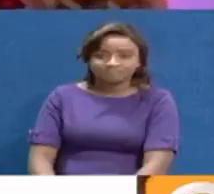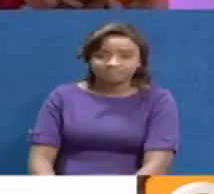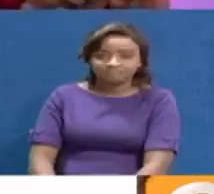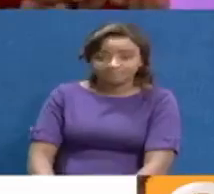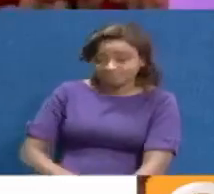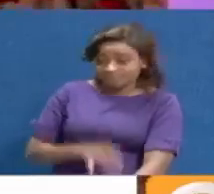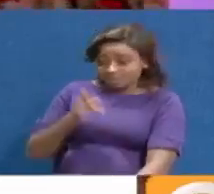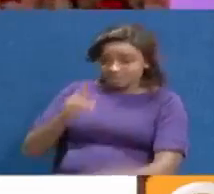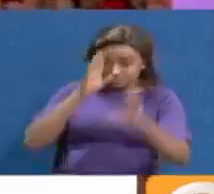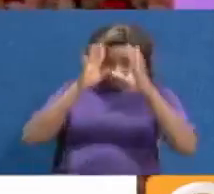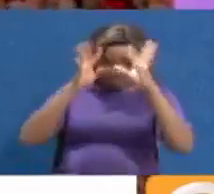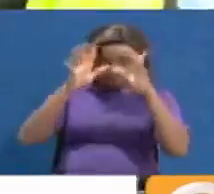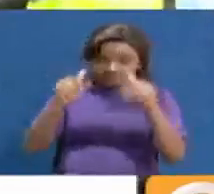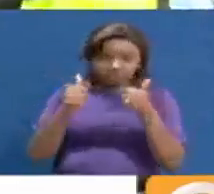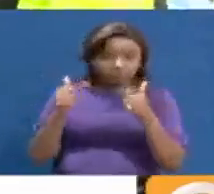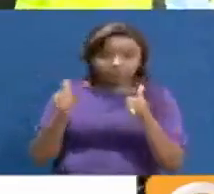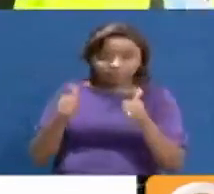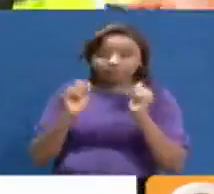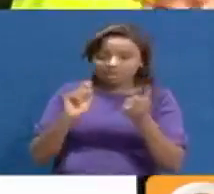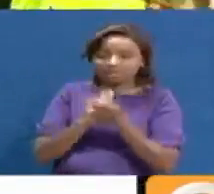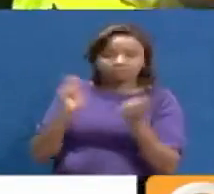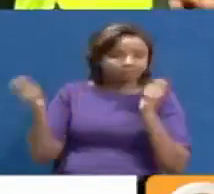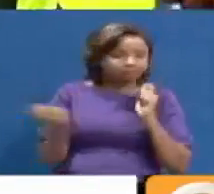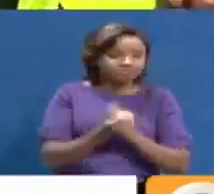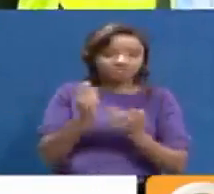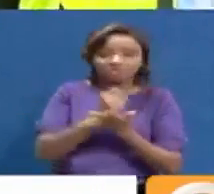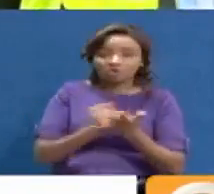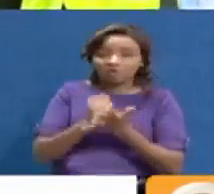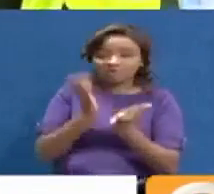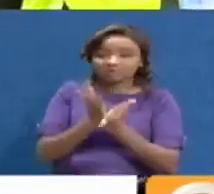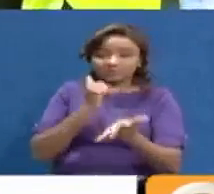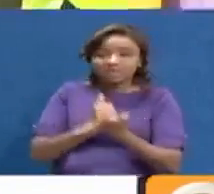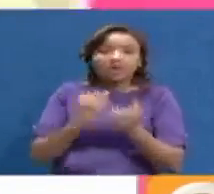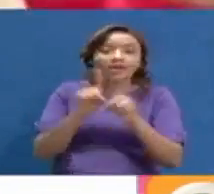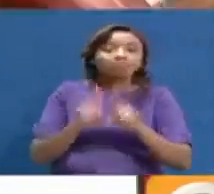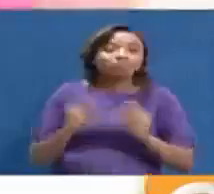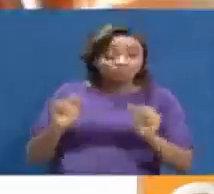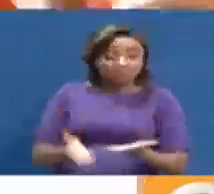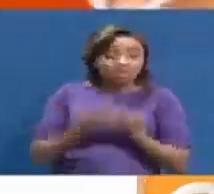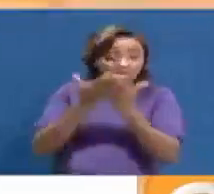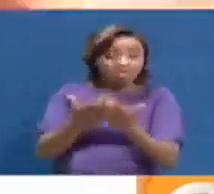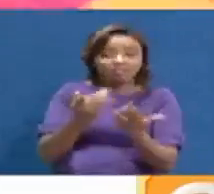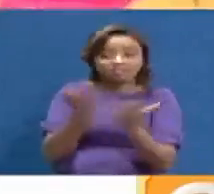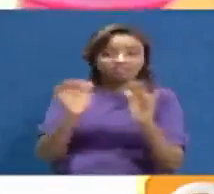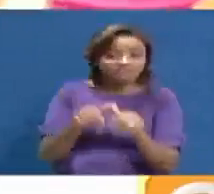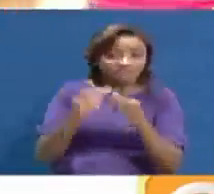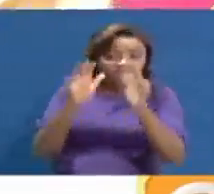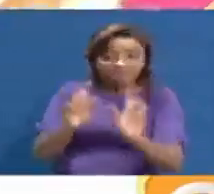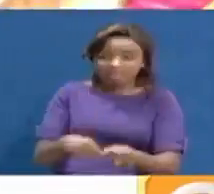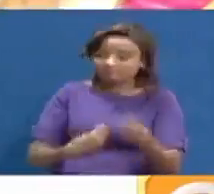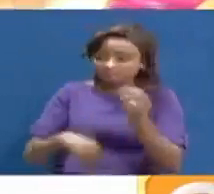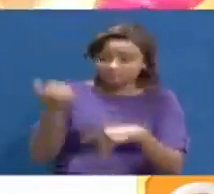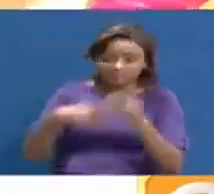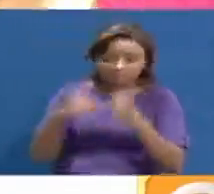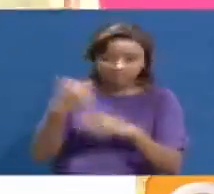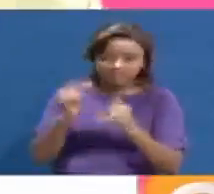The innovation is expected to revolutionize the coffee subsector by enabling the farmers to sell parchment or green beans